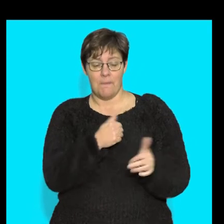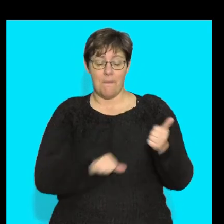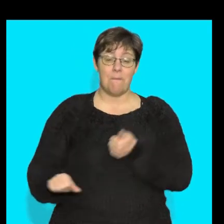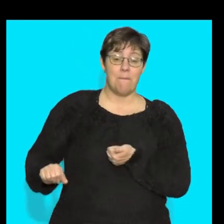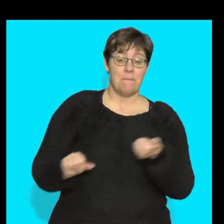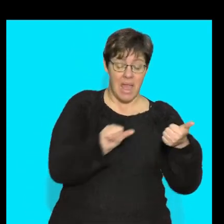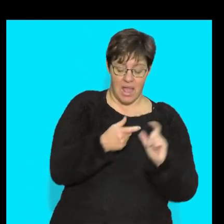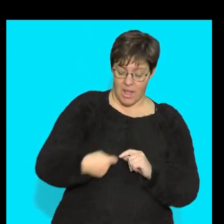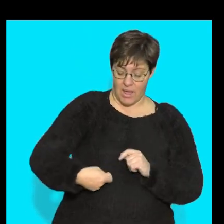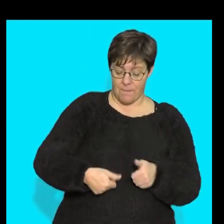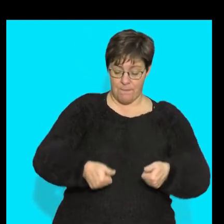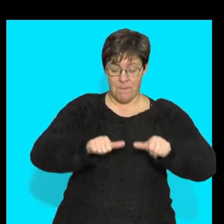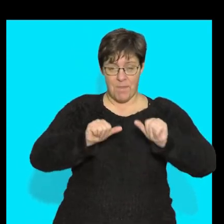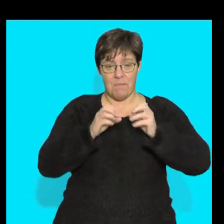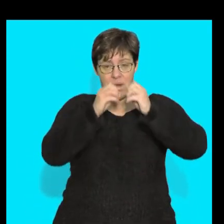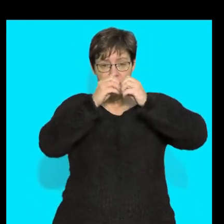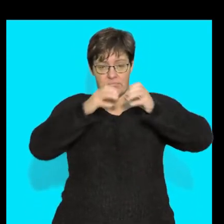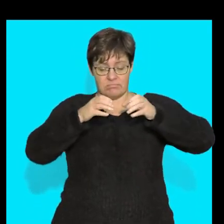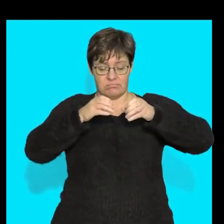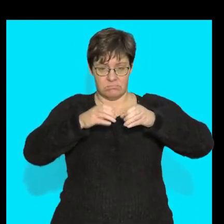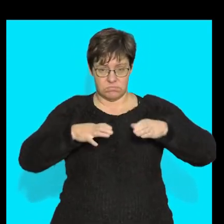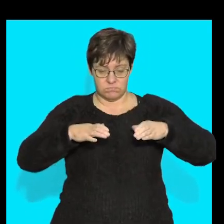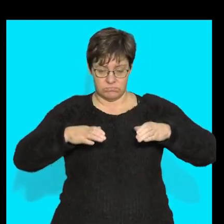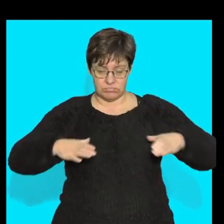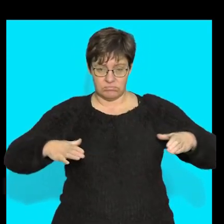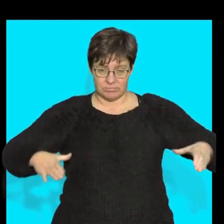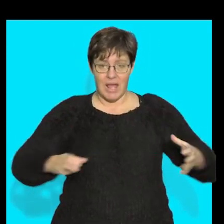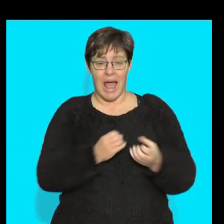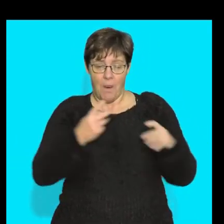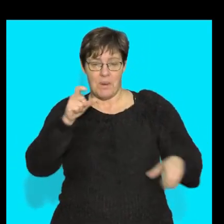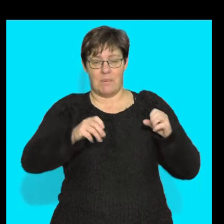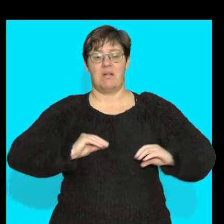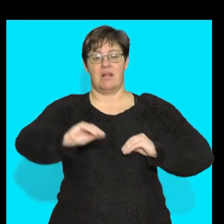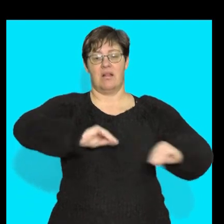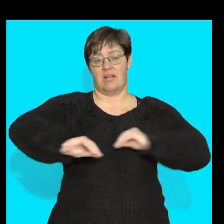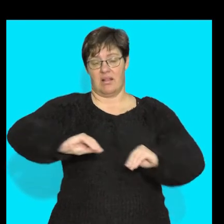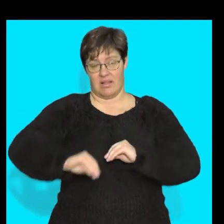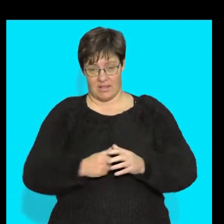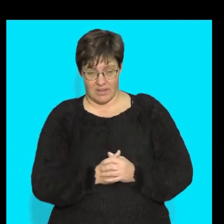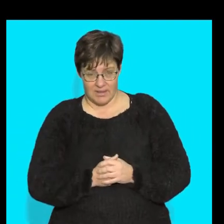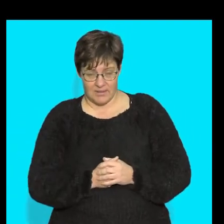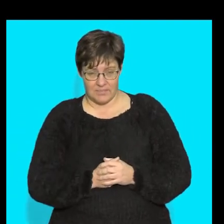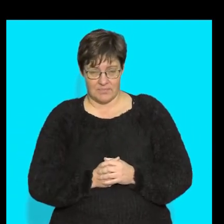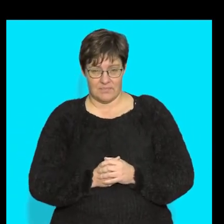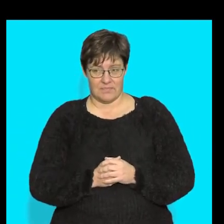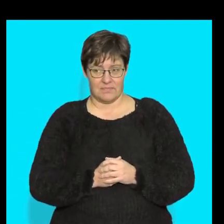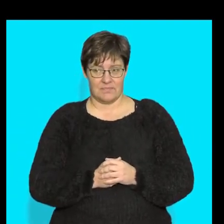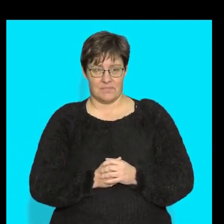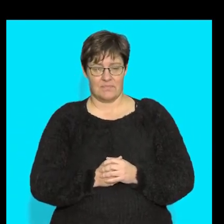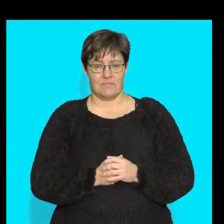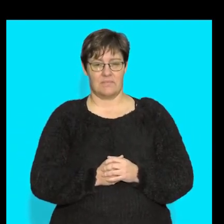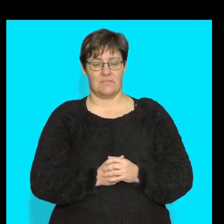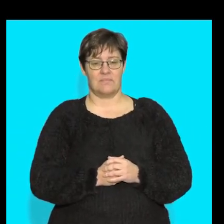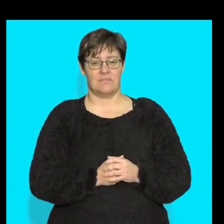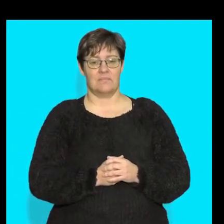on the growth of the number of investors, right? So how many people are actually part of the